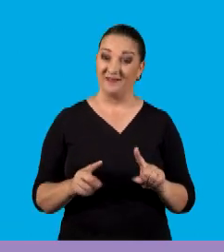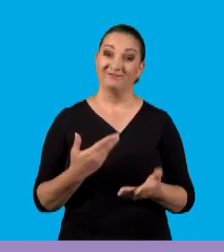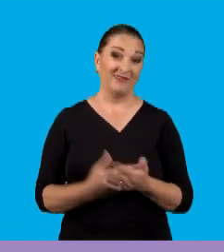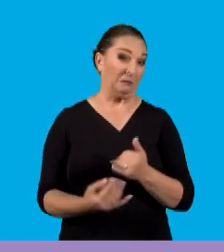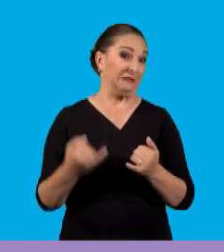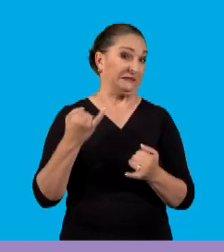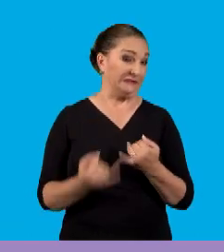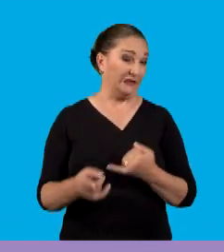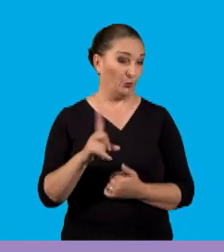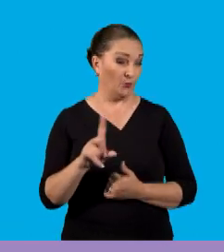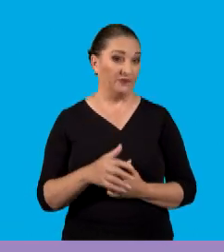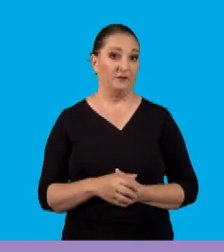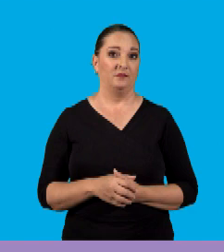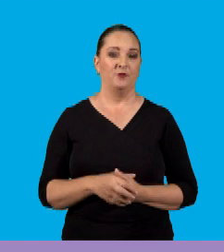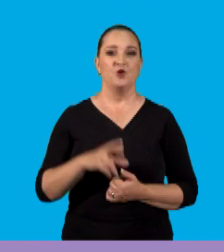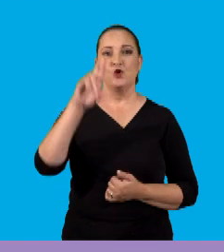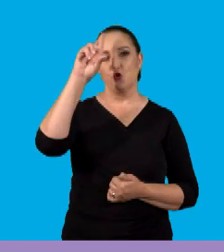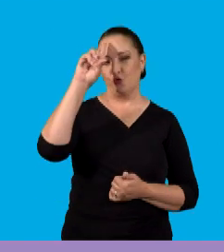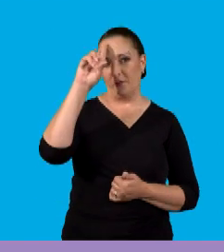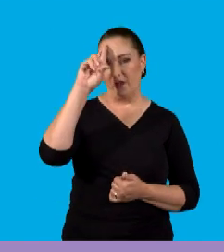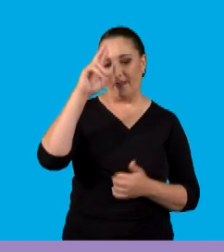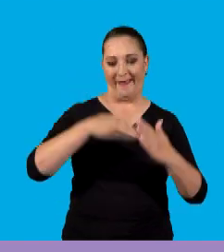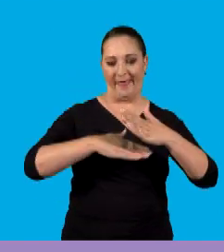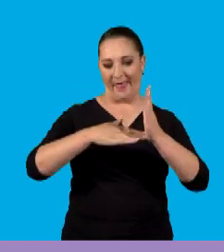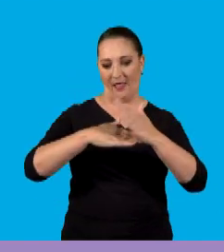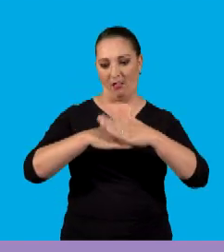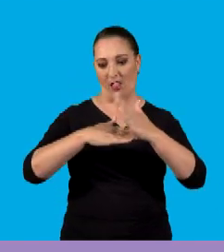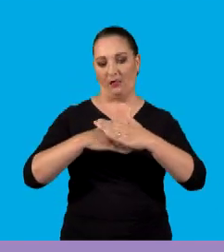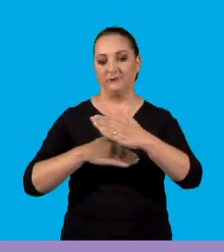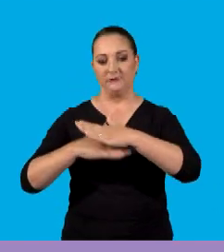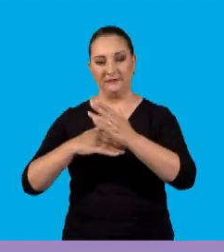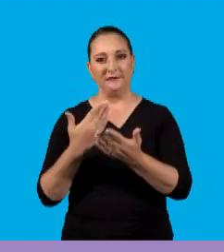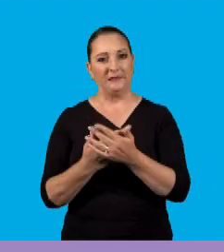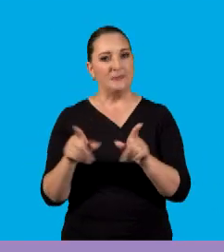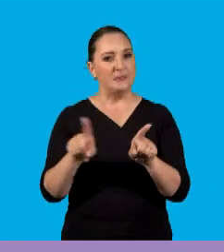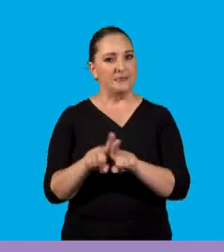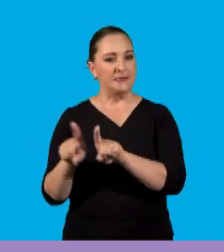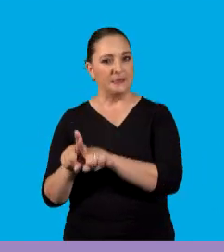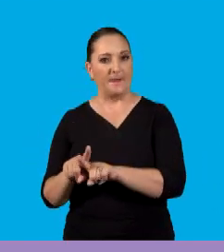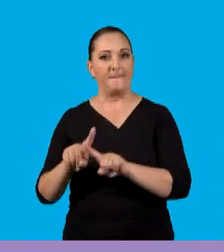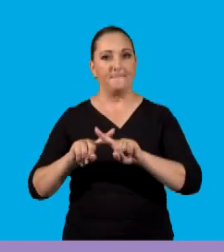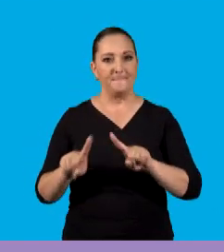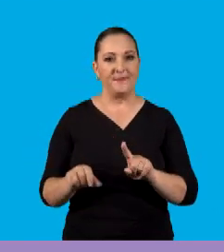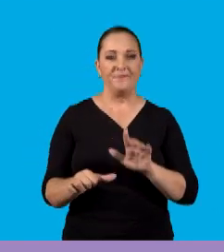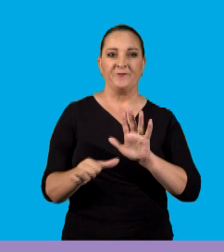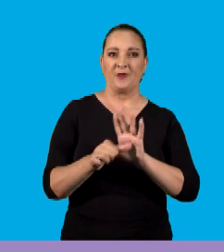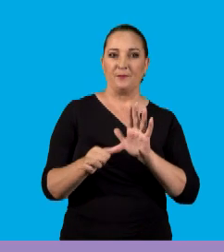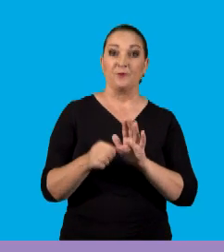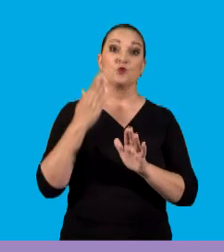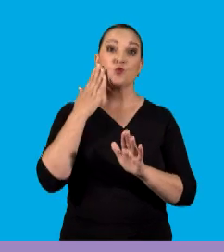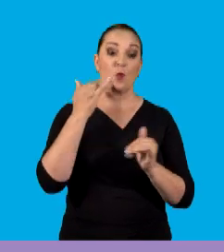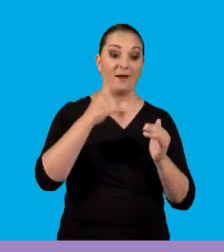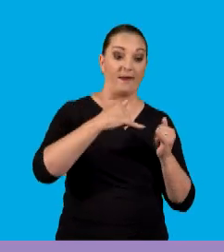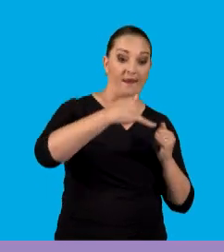Just an error that usually happens. Please remember that angles only become equal when the lines that are cut